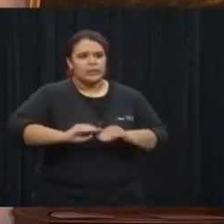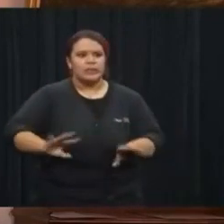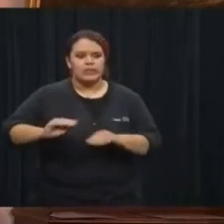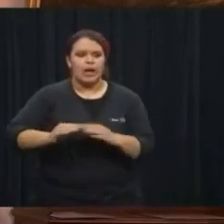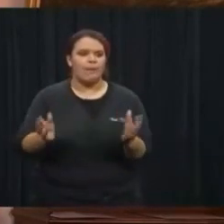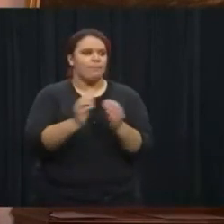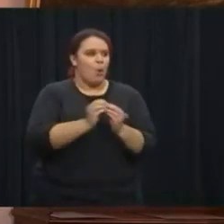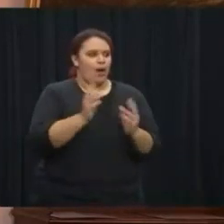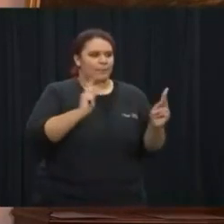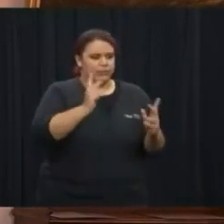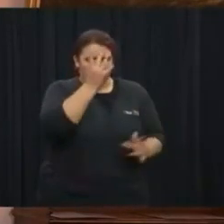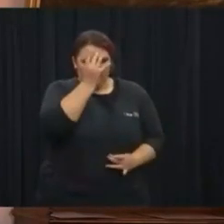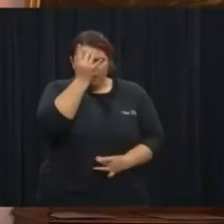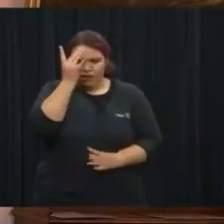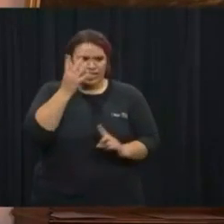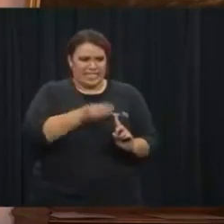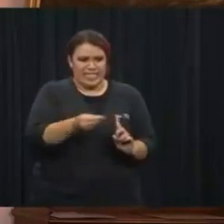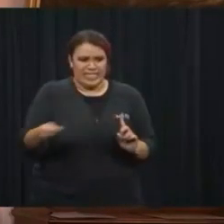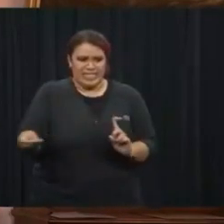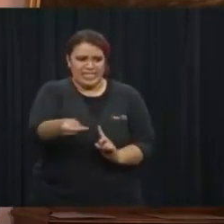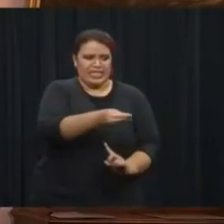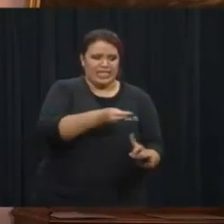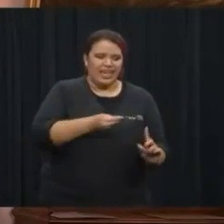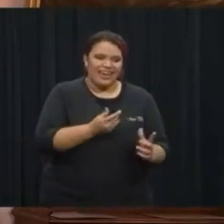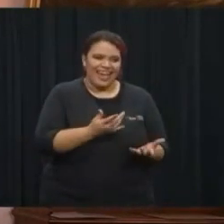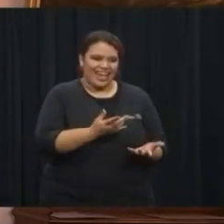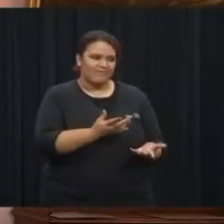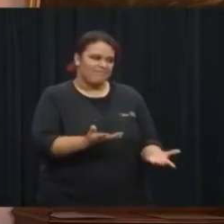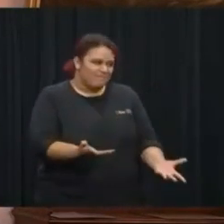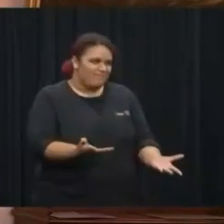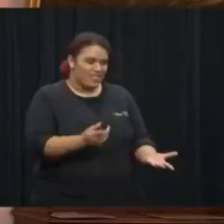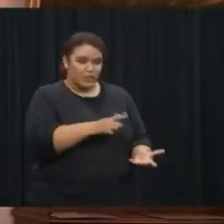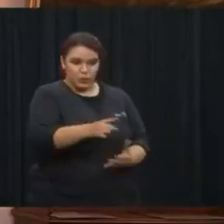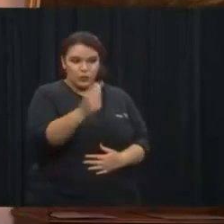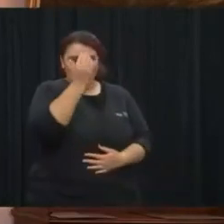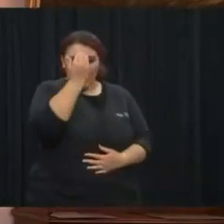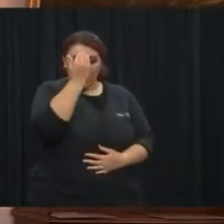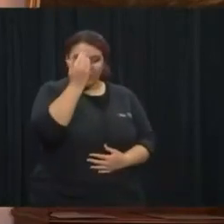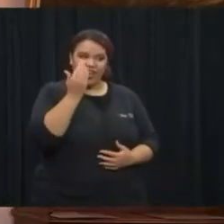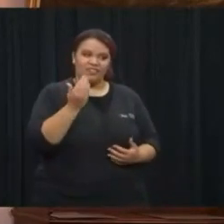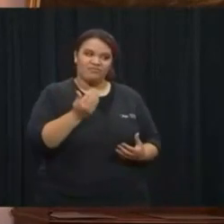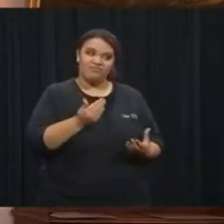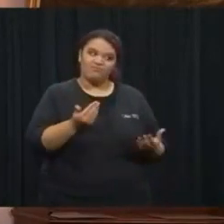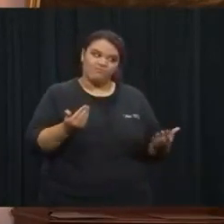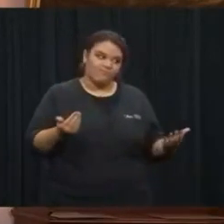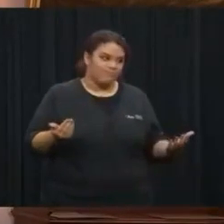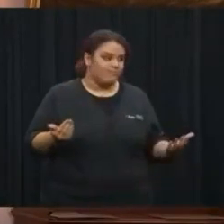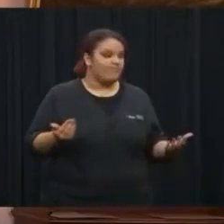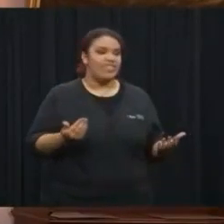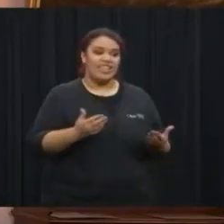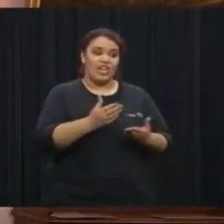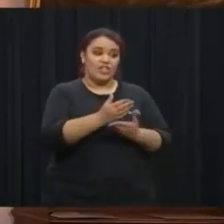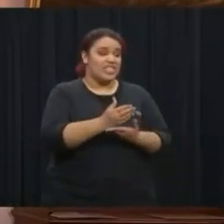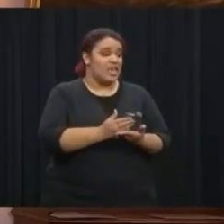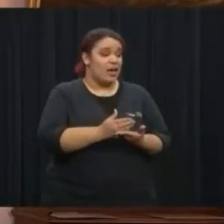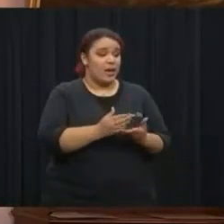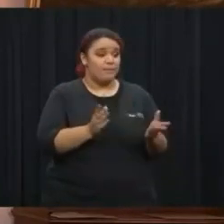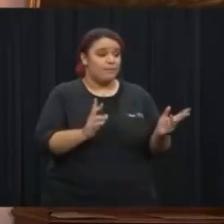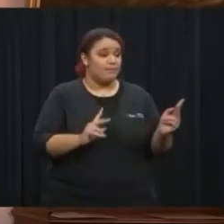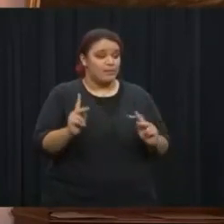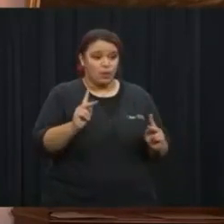Hi, Beth Berger, Columbus Dispatch. Thanks so much for taking my question. I wanted to follow up on something that Dr. Acton said